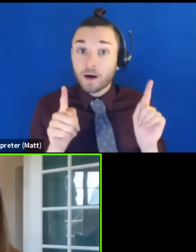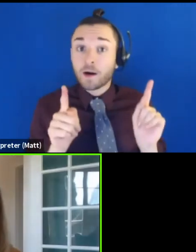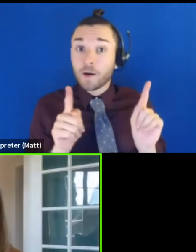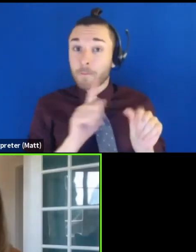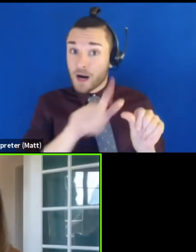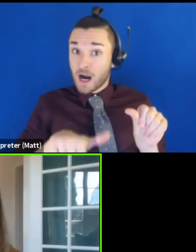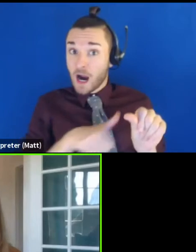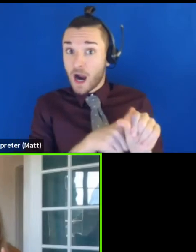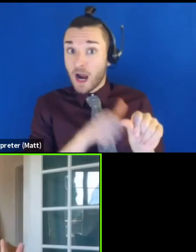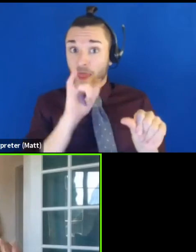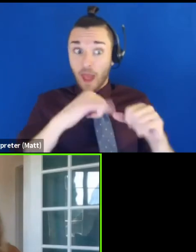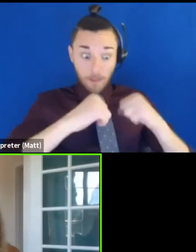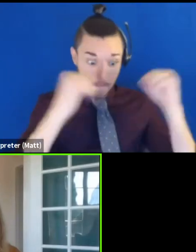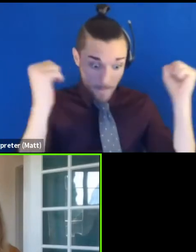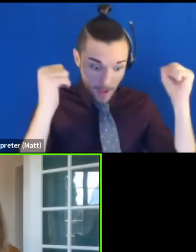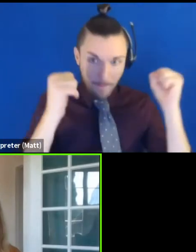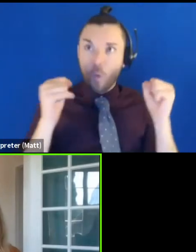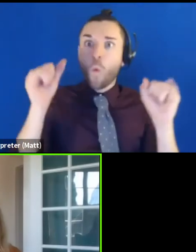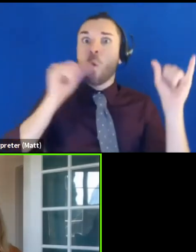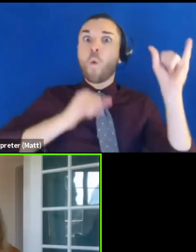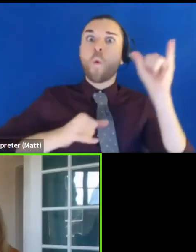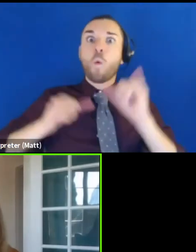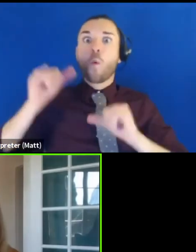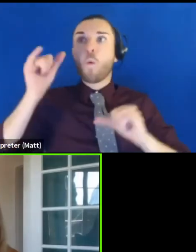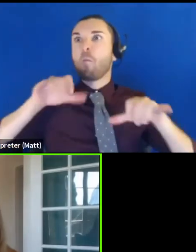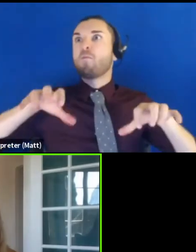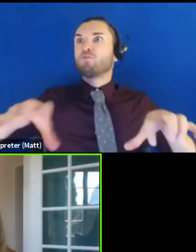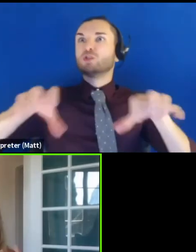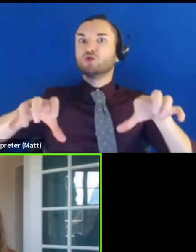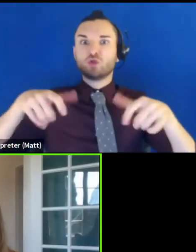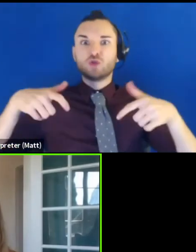masculinity, and that's deceitful.